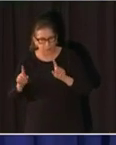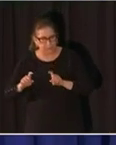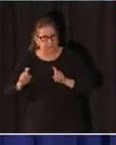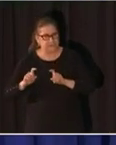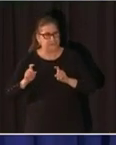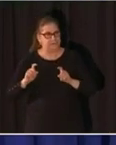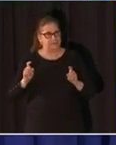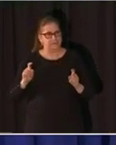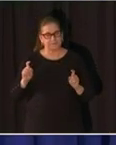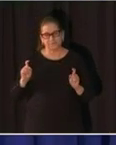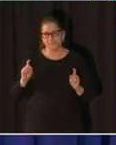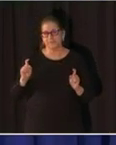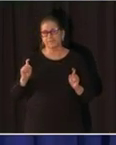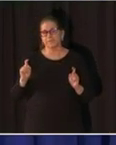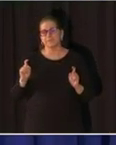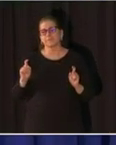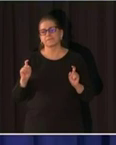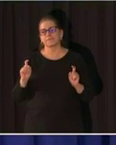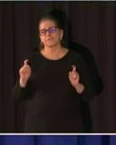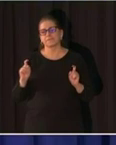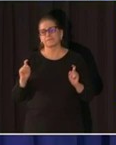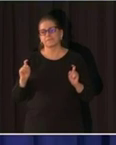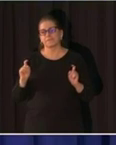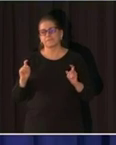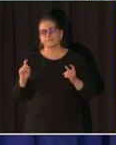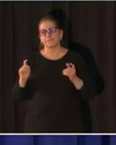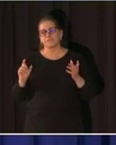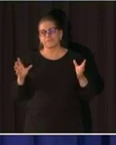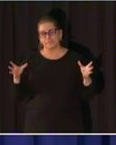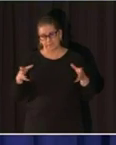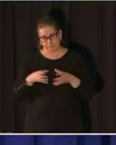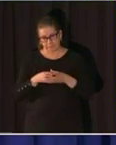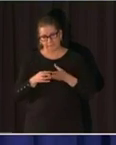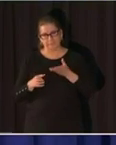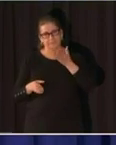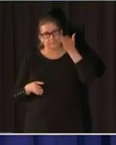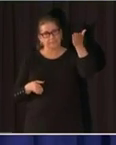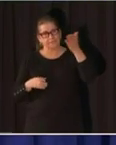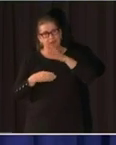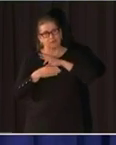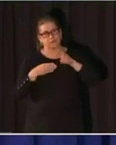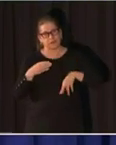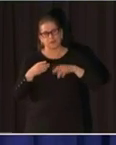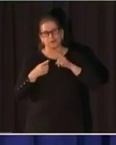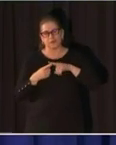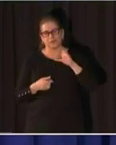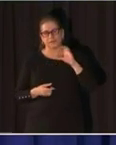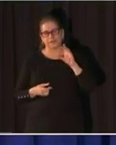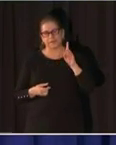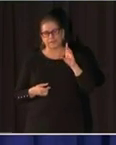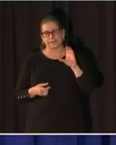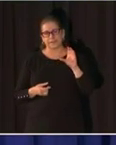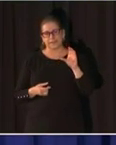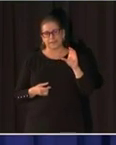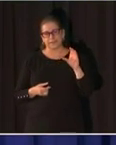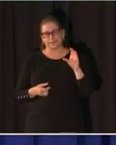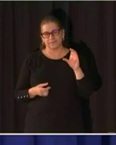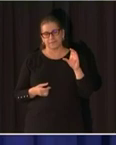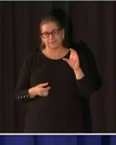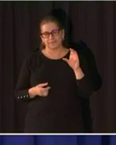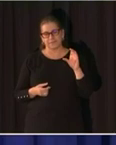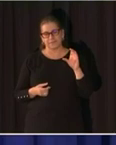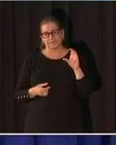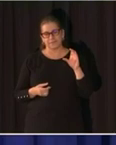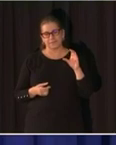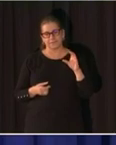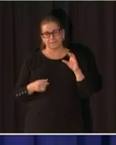are submitting lab results to the CDC. So at one period of time, that test positivity rate was